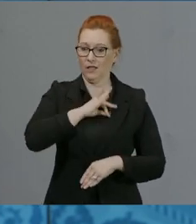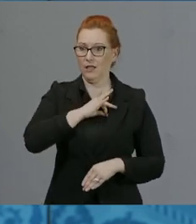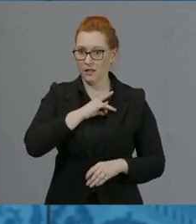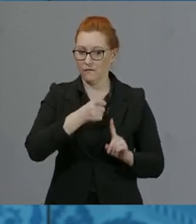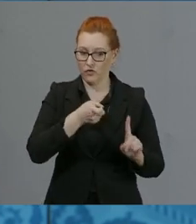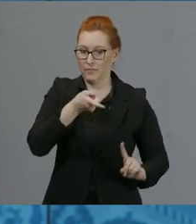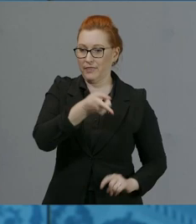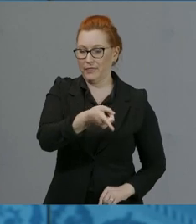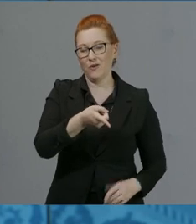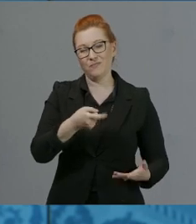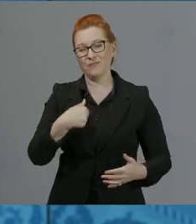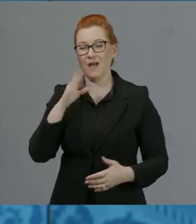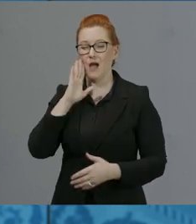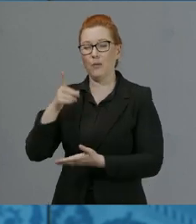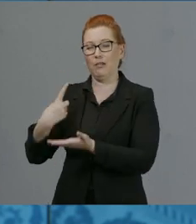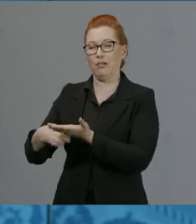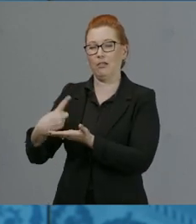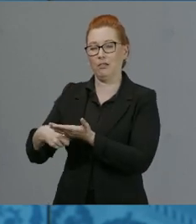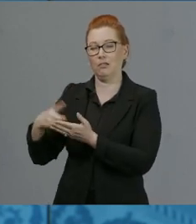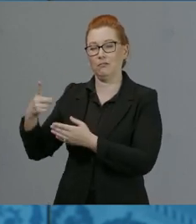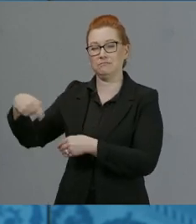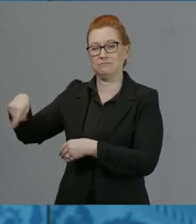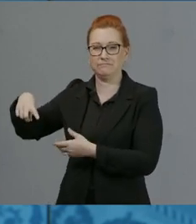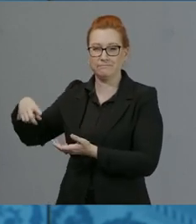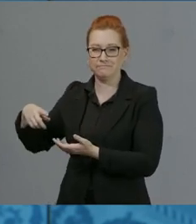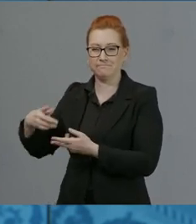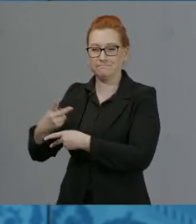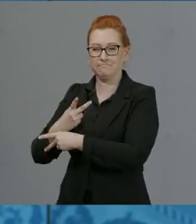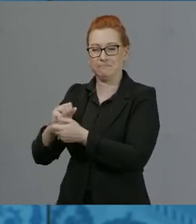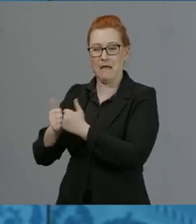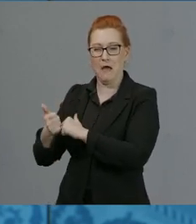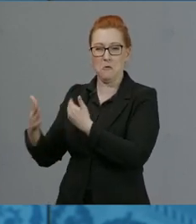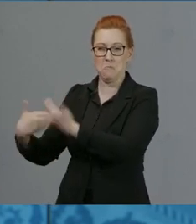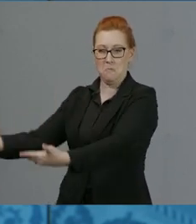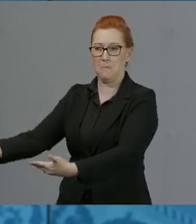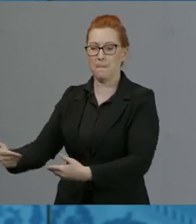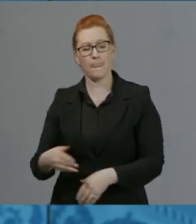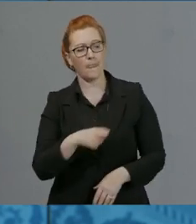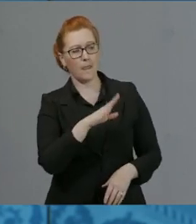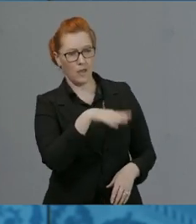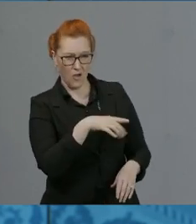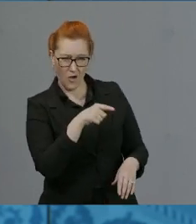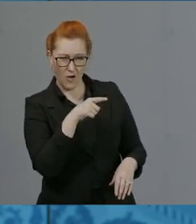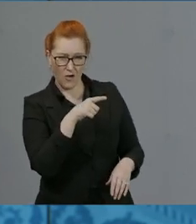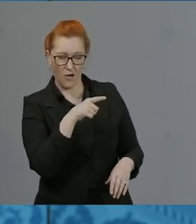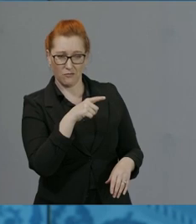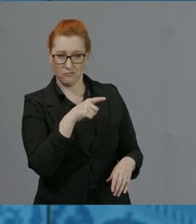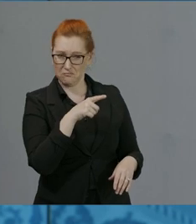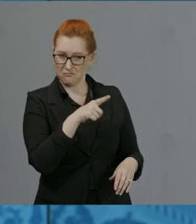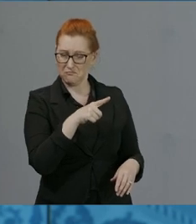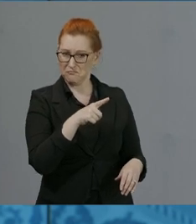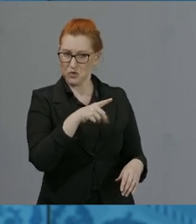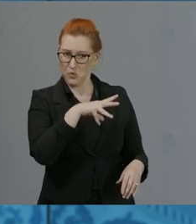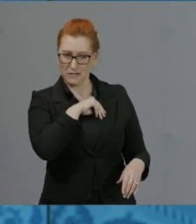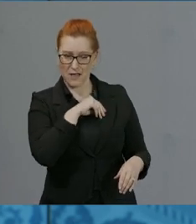around that. So there's more to follow on that. And are you comfortable with that being tied to assistance for state and local